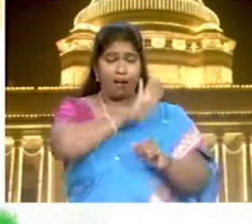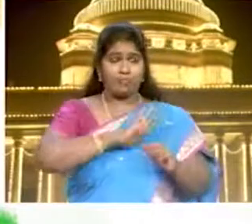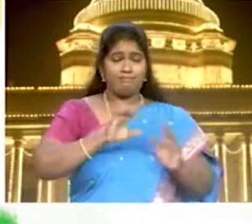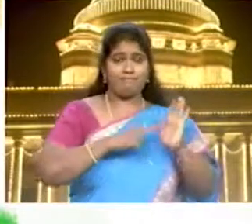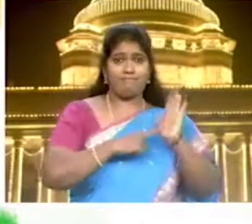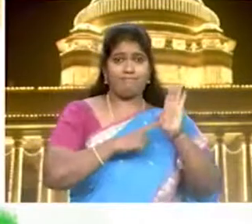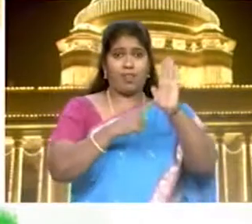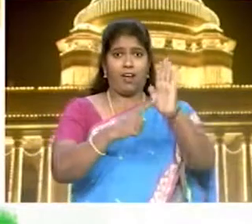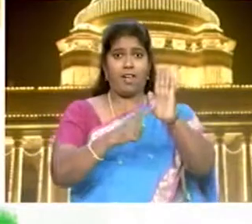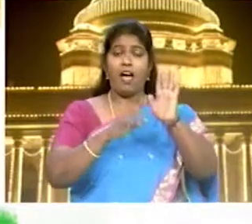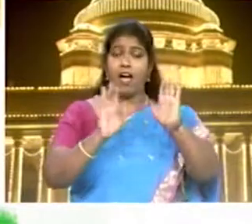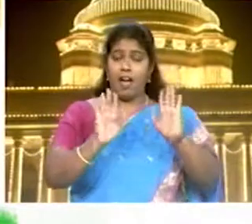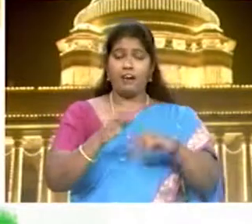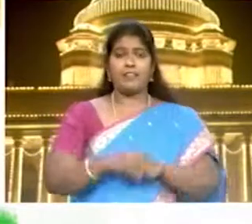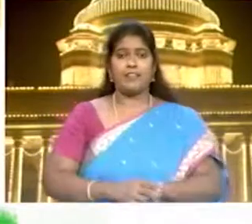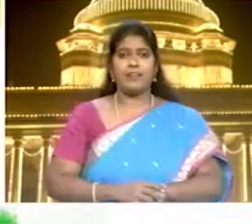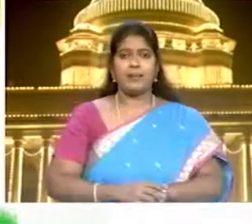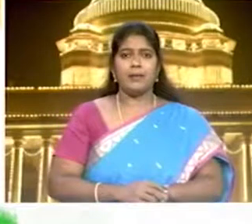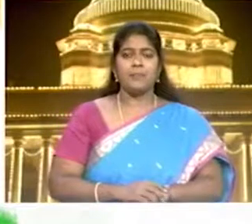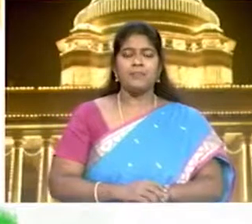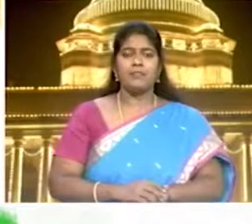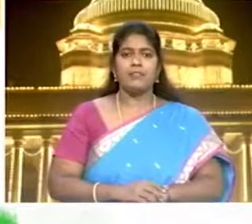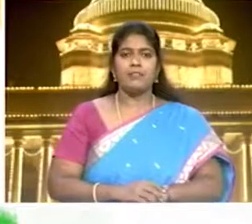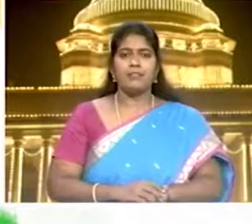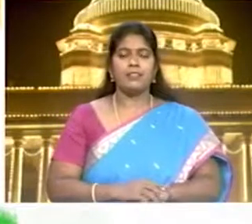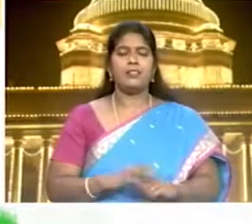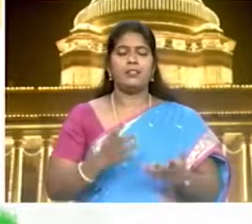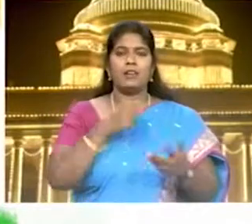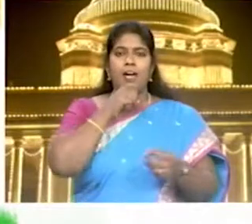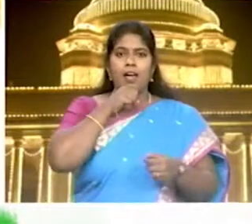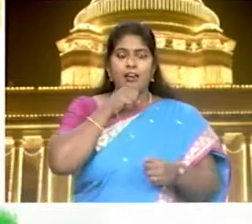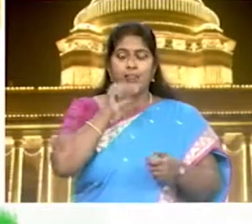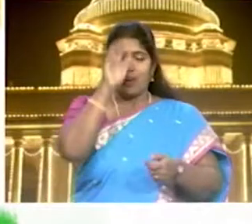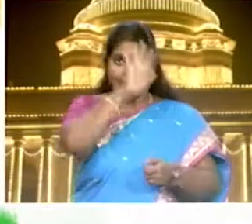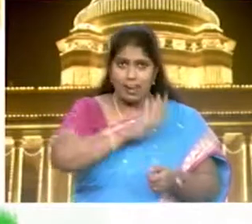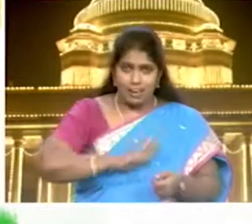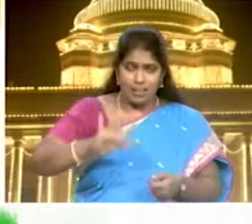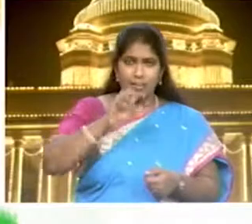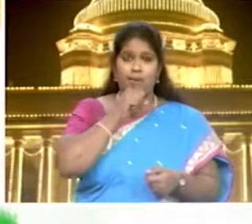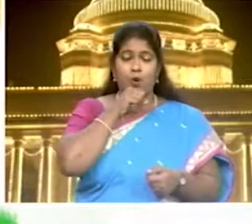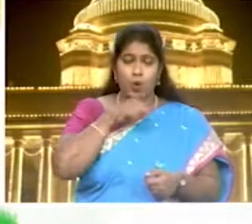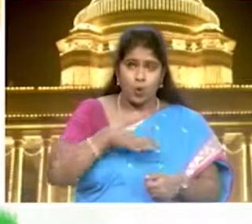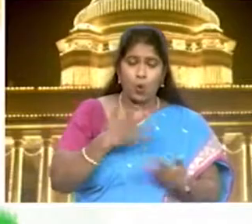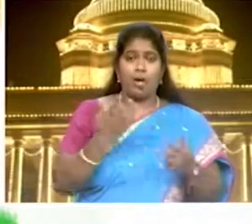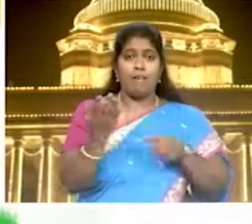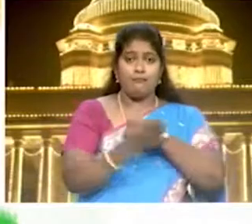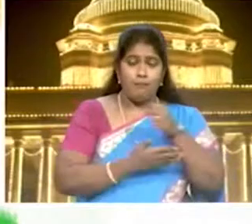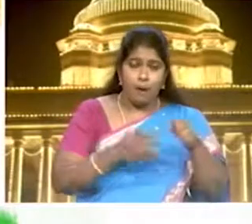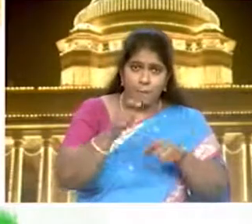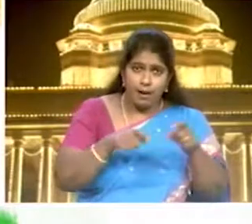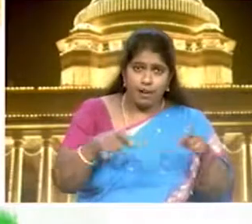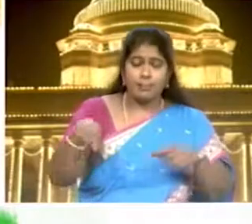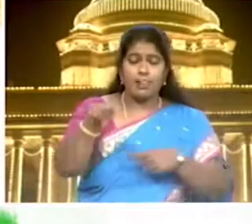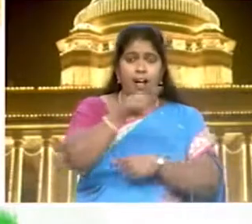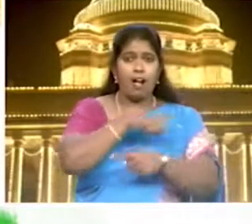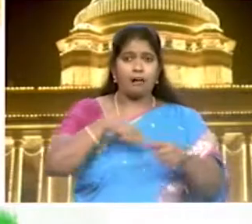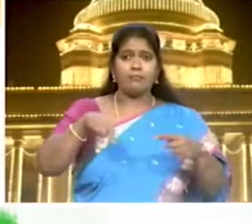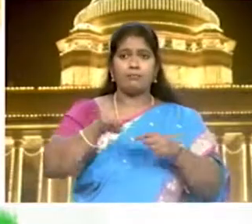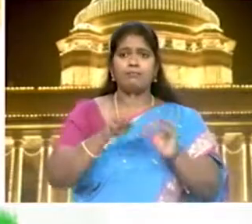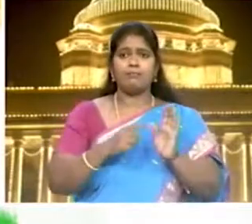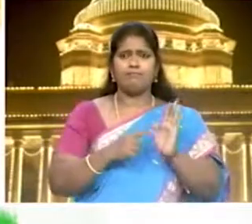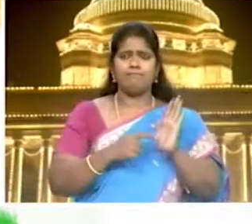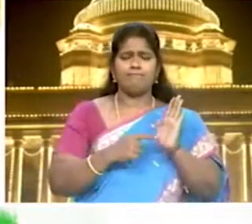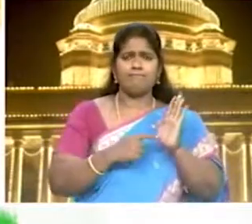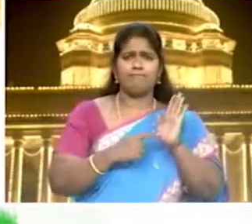confidence stems from the spirit of its youth, its farmers, and above all, its women.